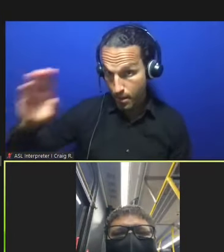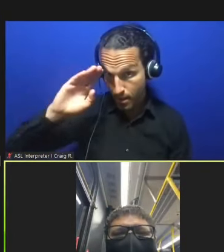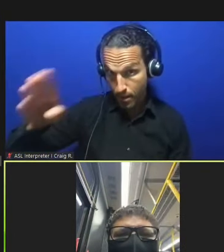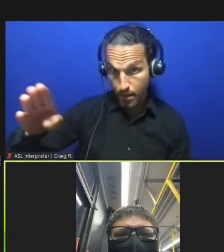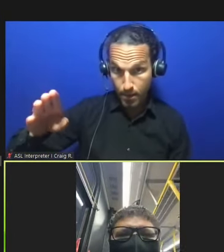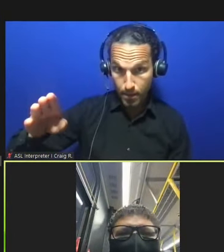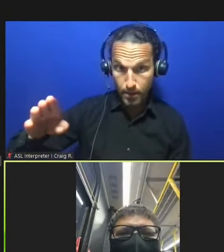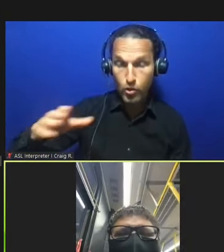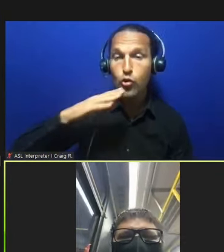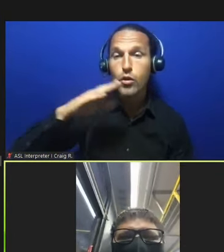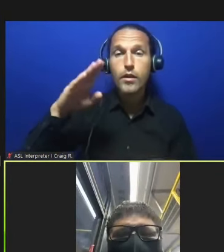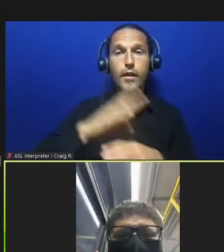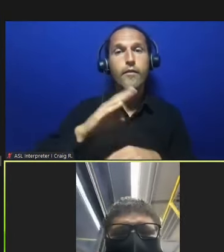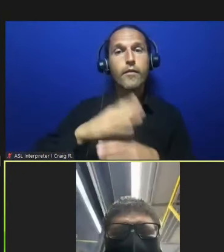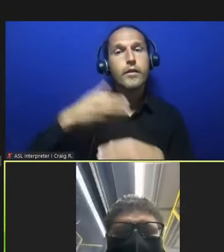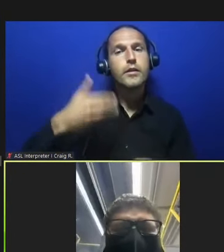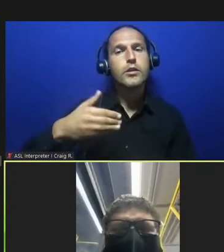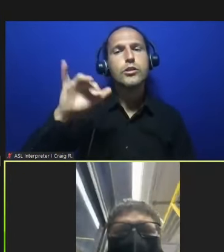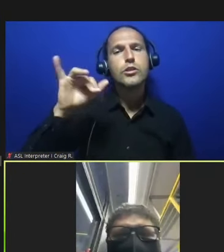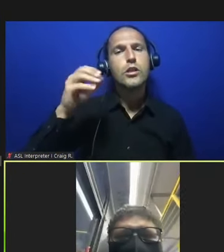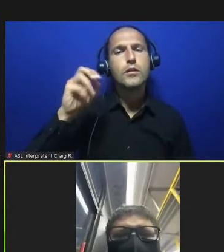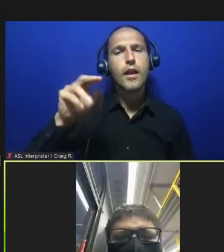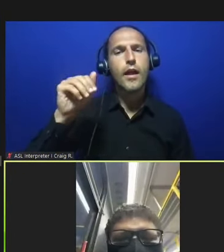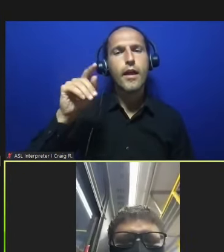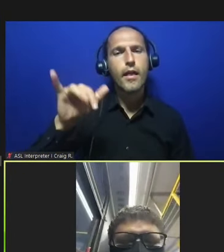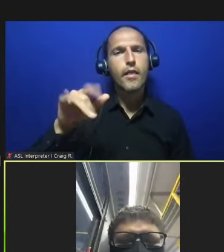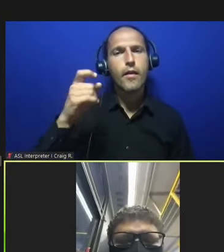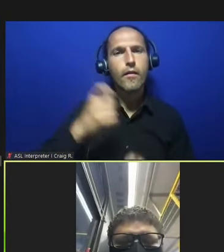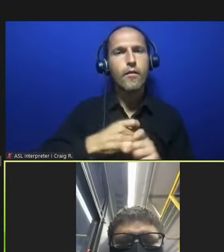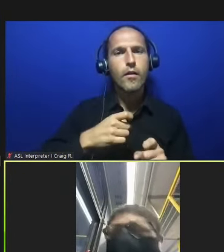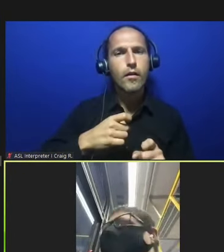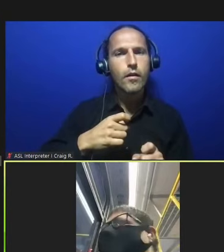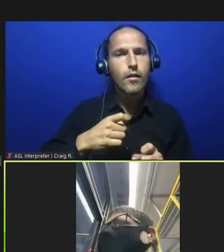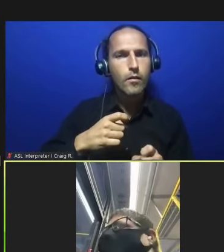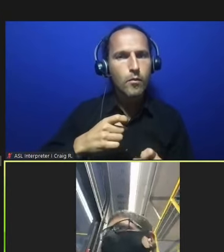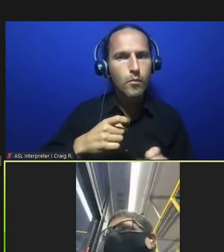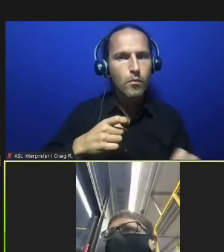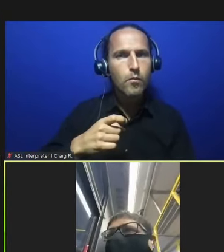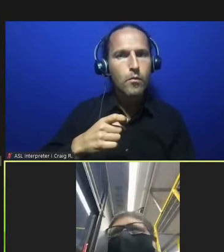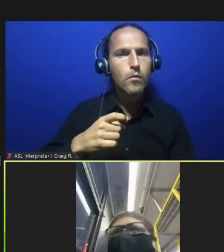Yes, good evening, Jason Anthony from the Amazon Labor Union.